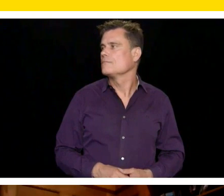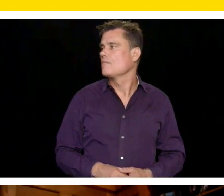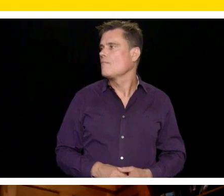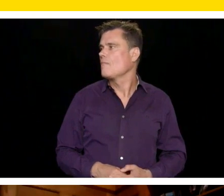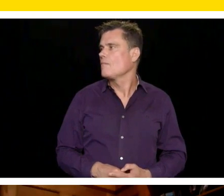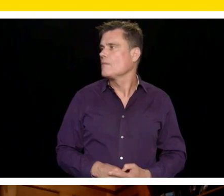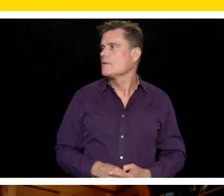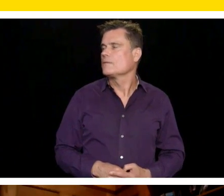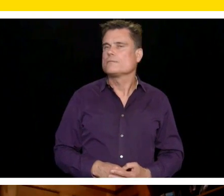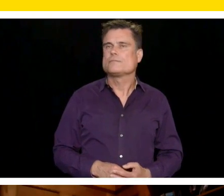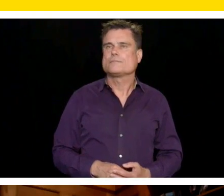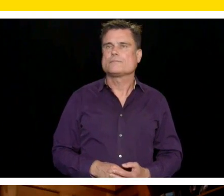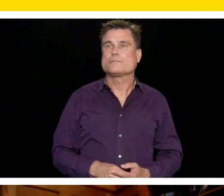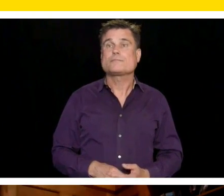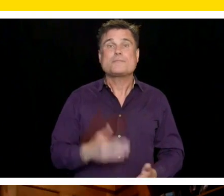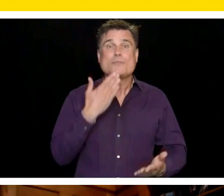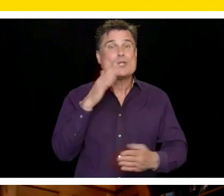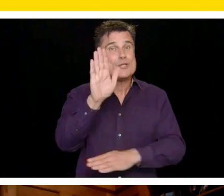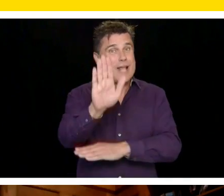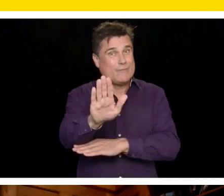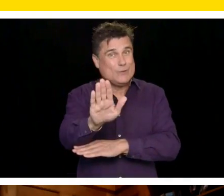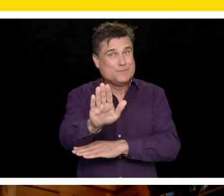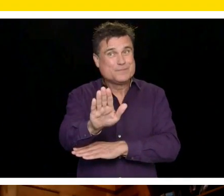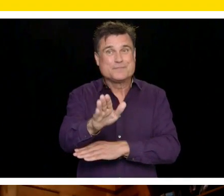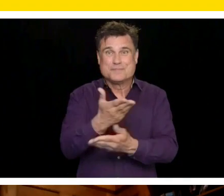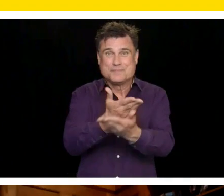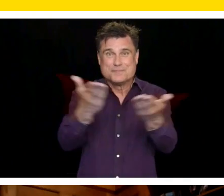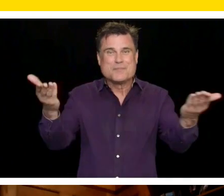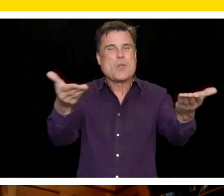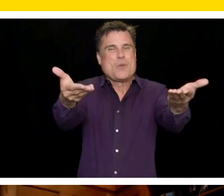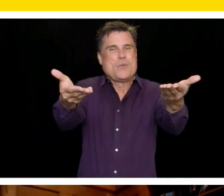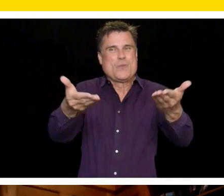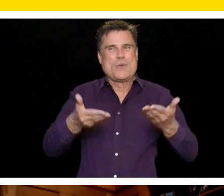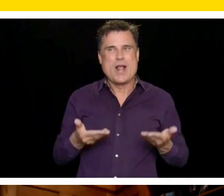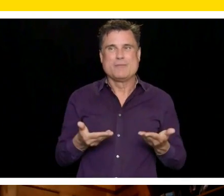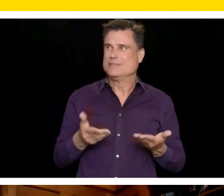18 minutes. Good afternoon, everyone, and welcome to the Town Hall.